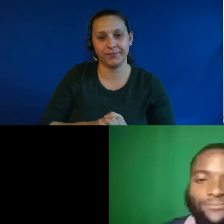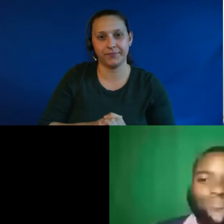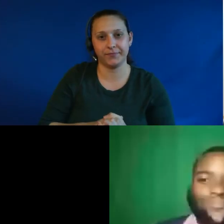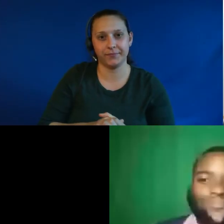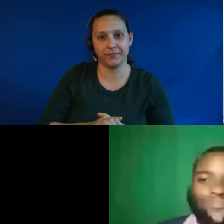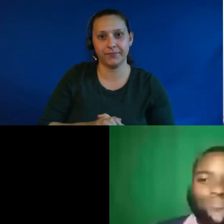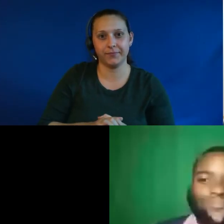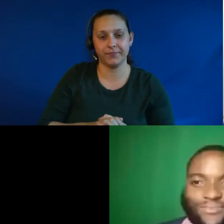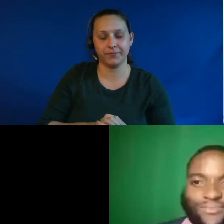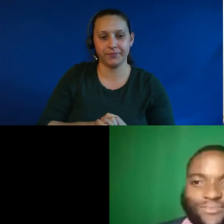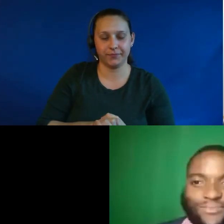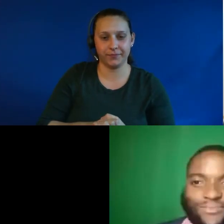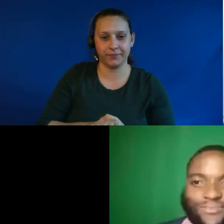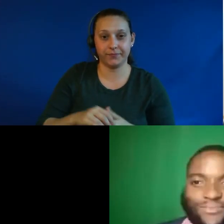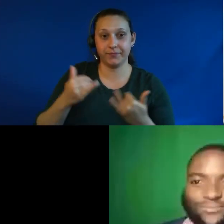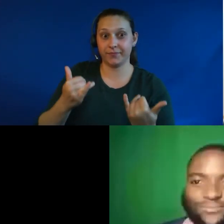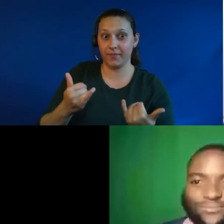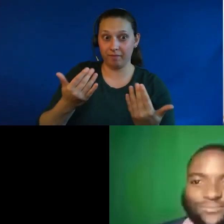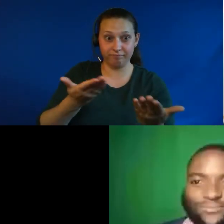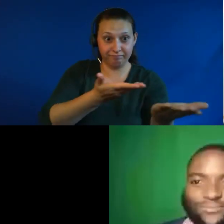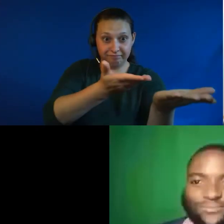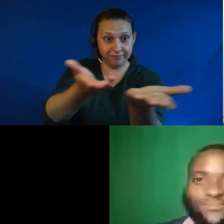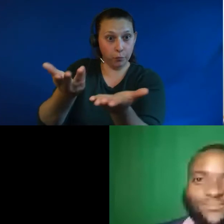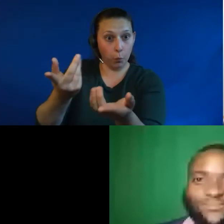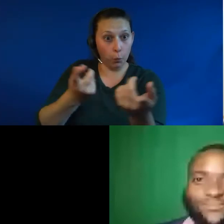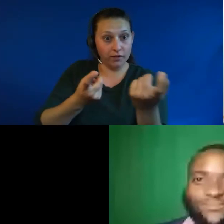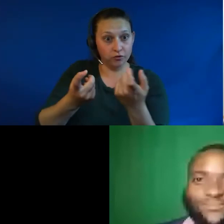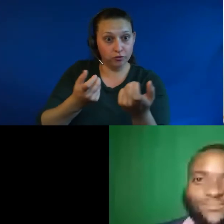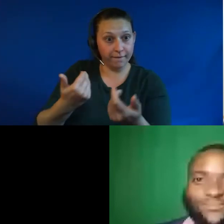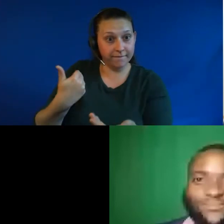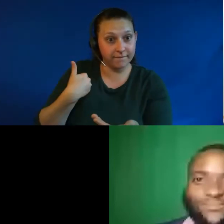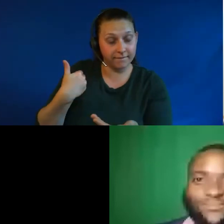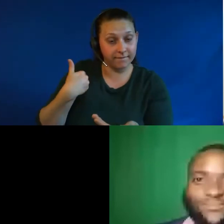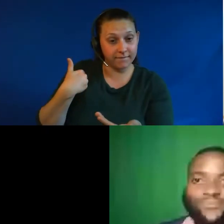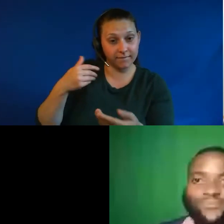So let's open the floor again to questions.